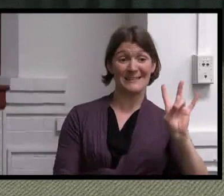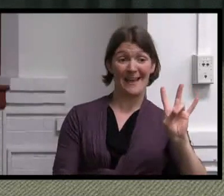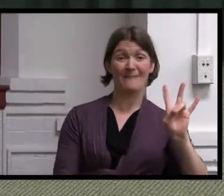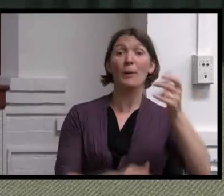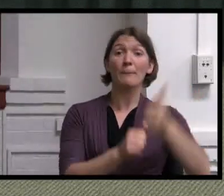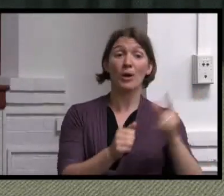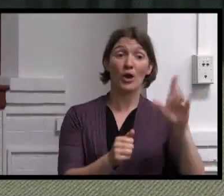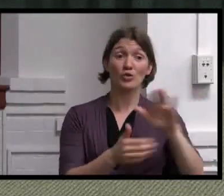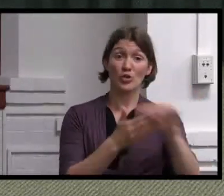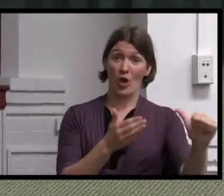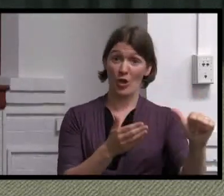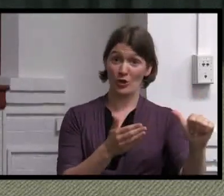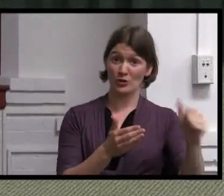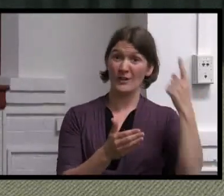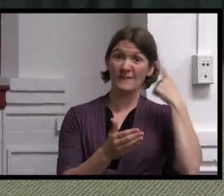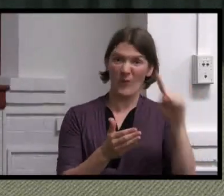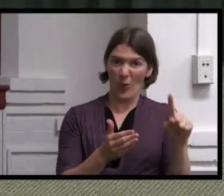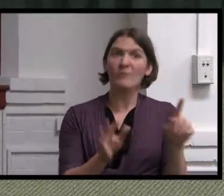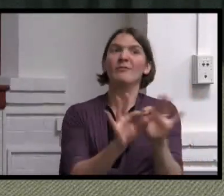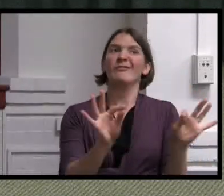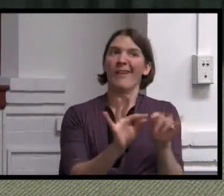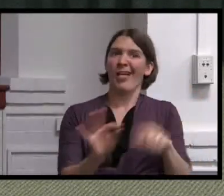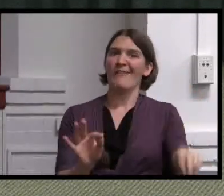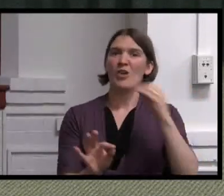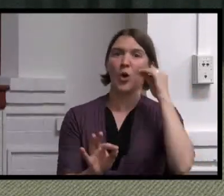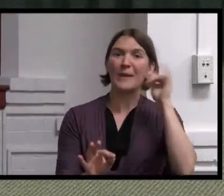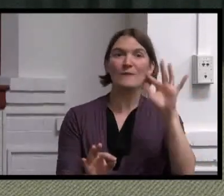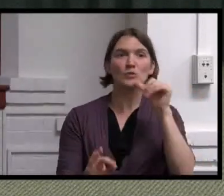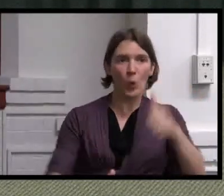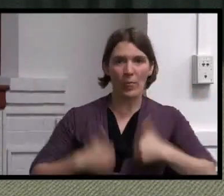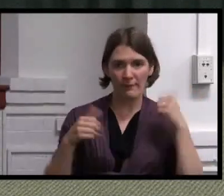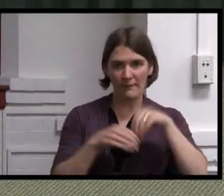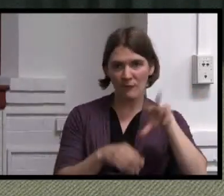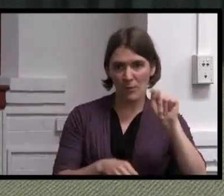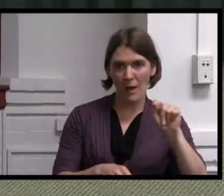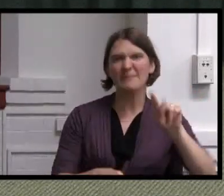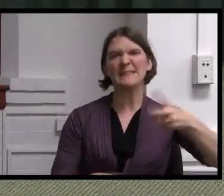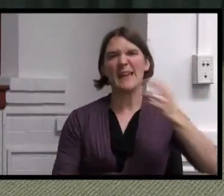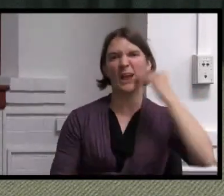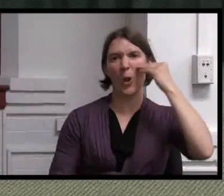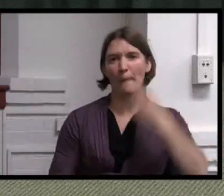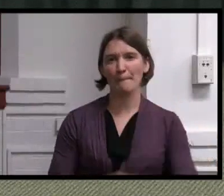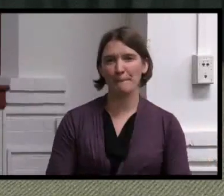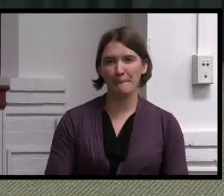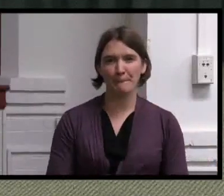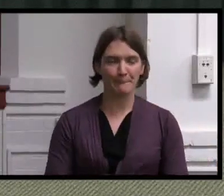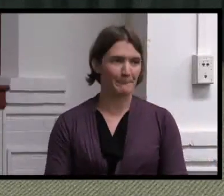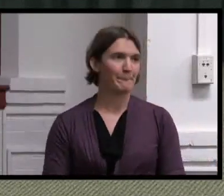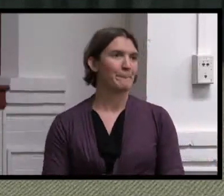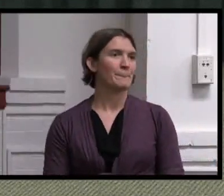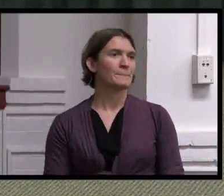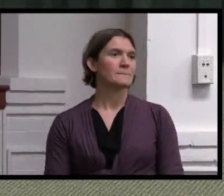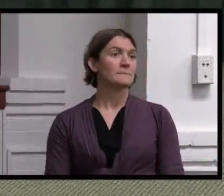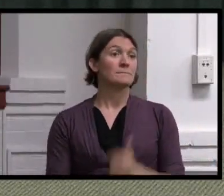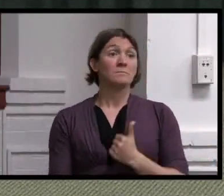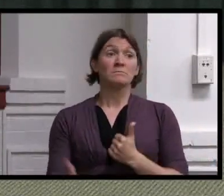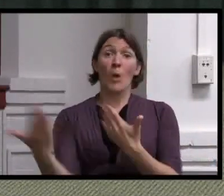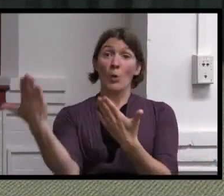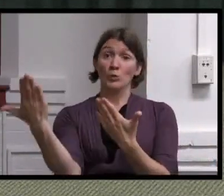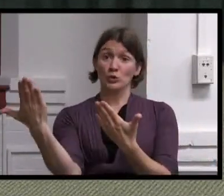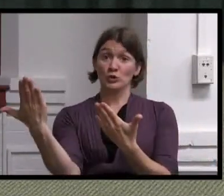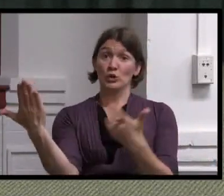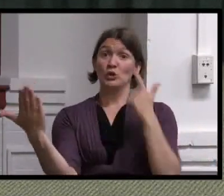1.4557 per $100 of assessed valuation for non-residential properties. Thank you. We have a motion